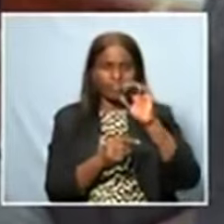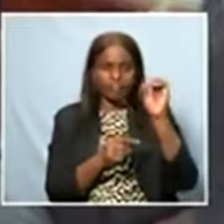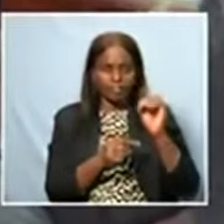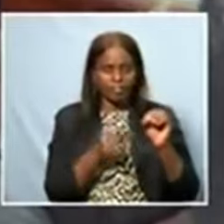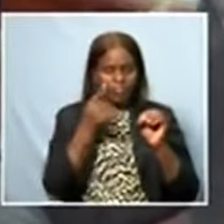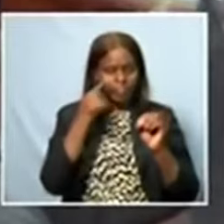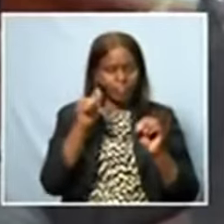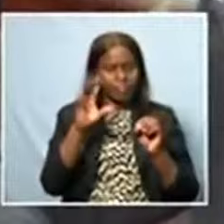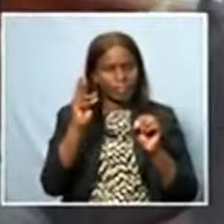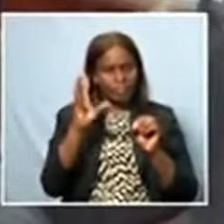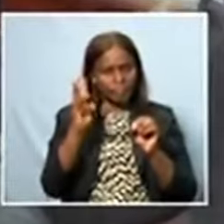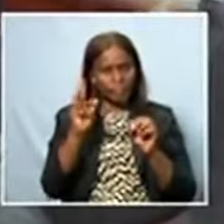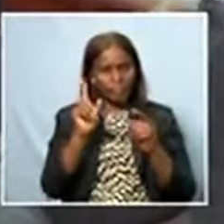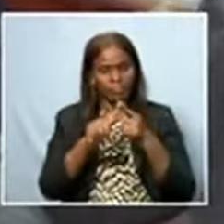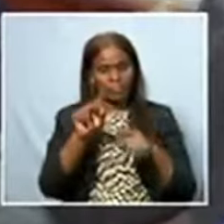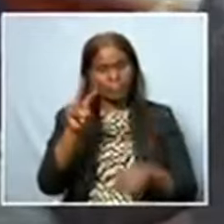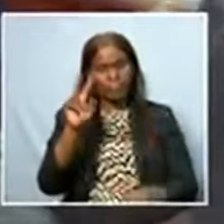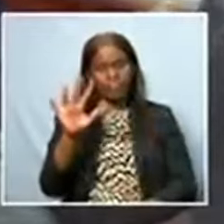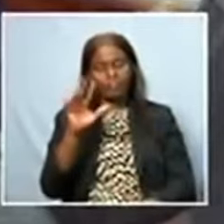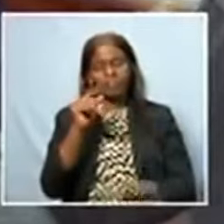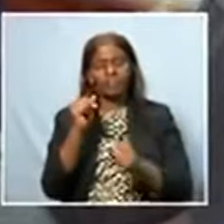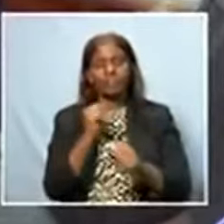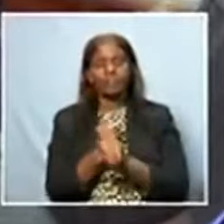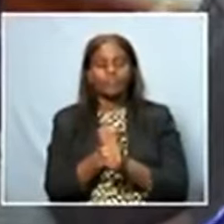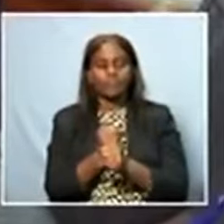16 to 25 years.